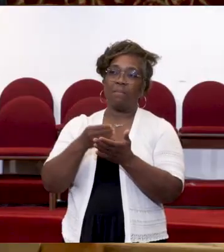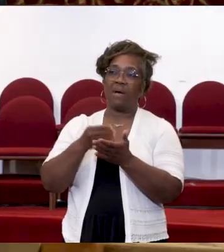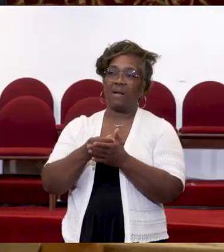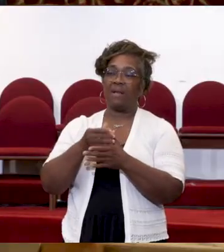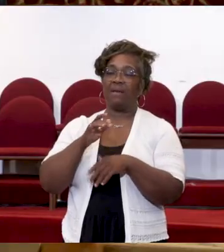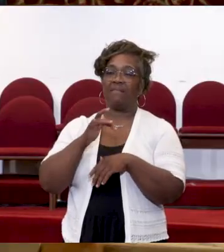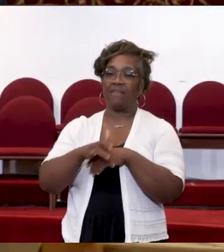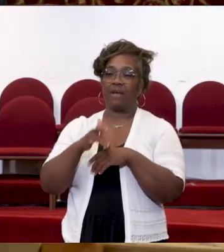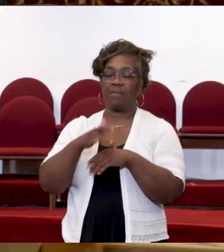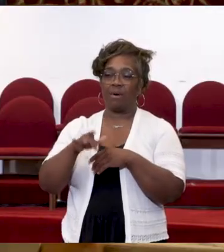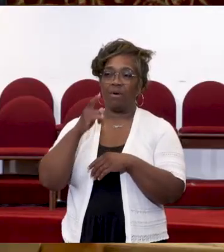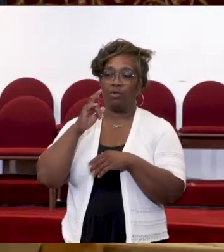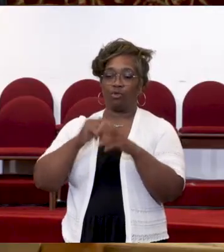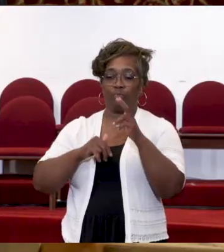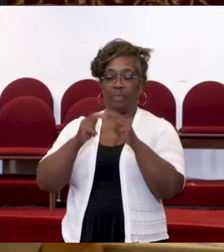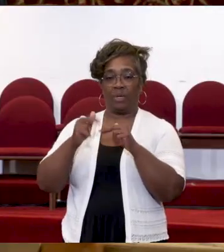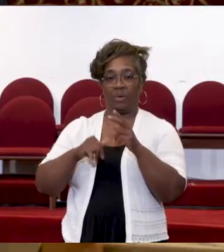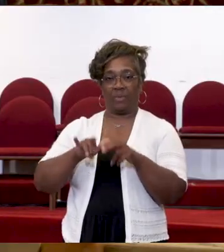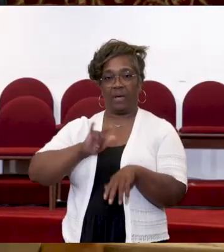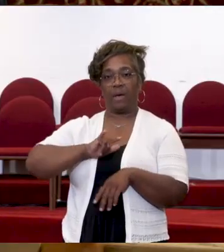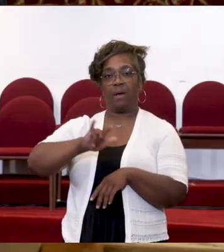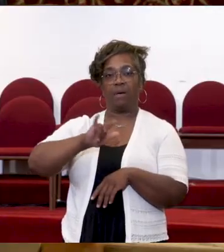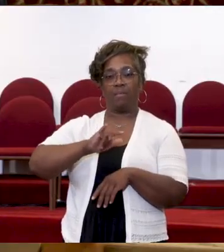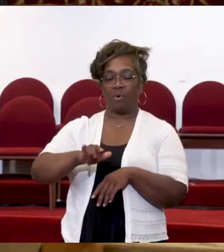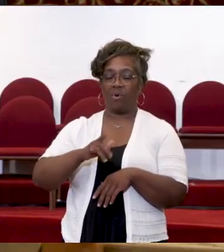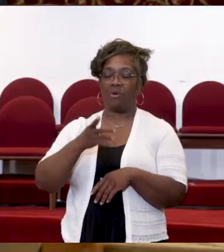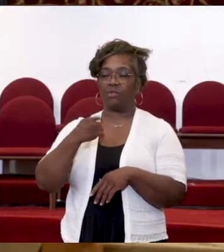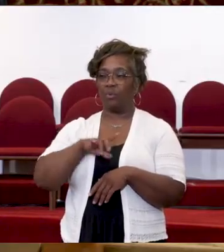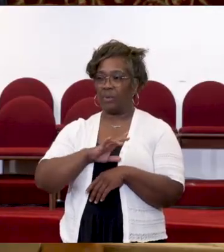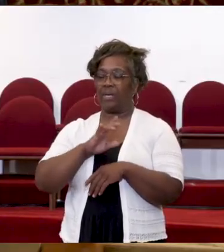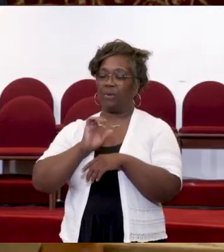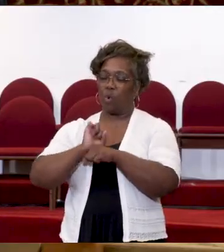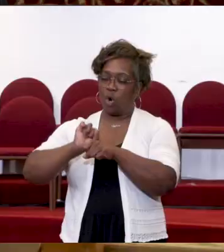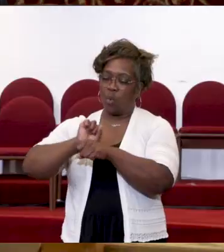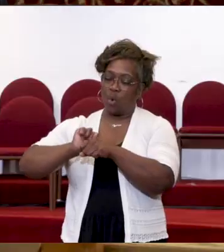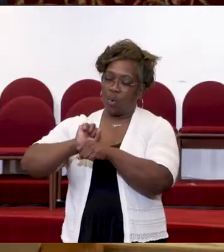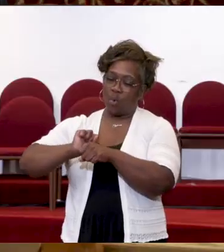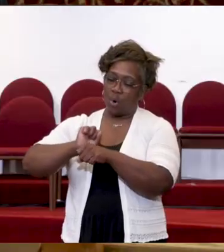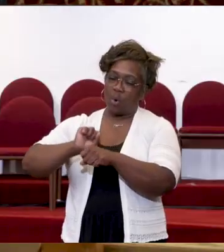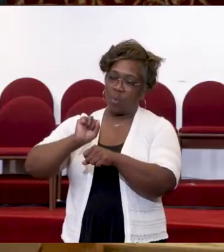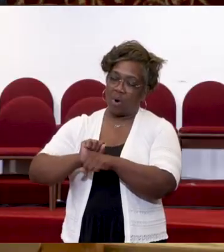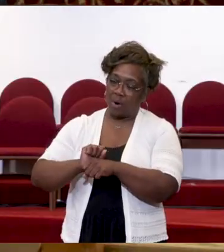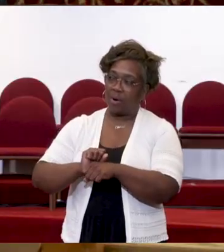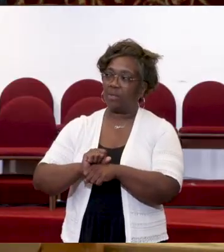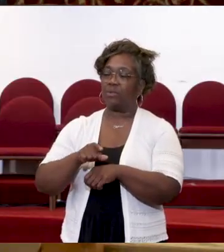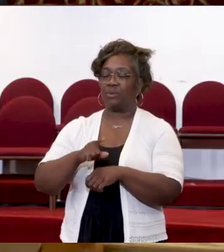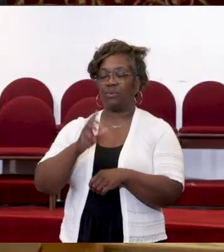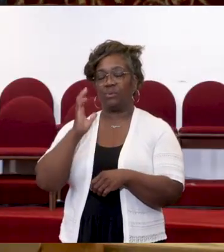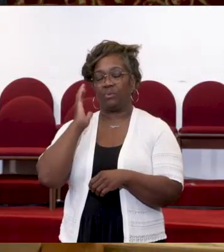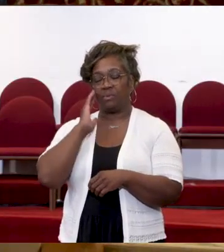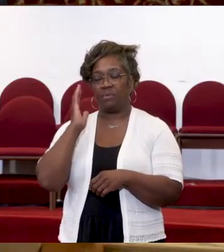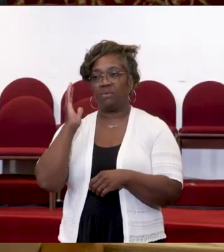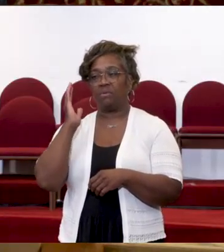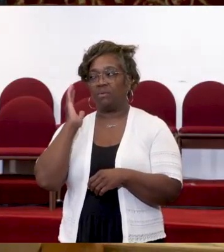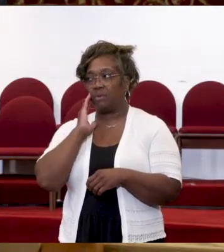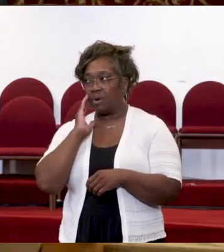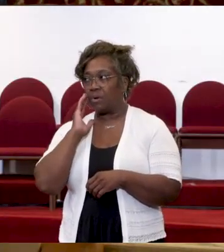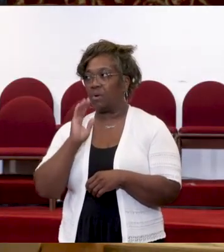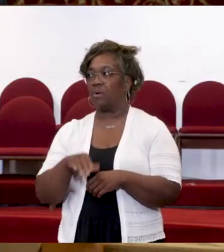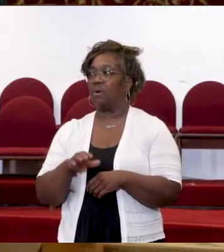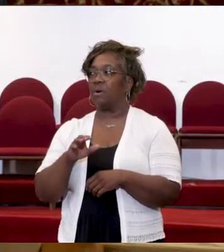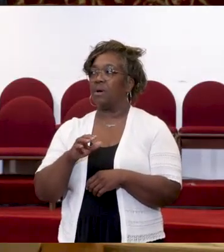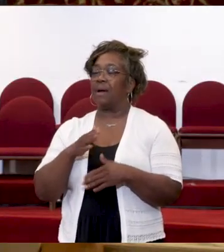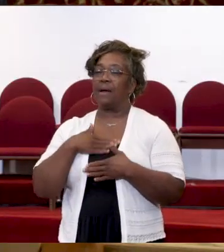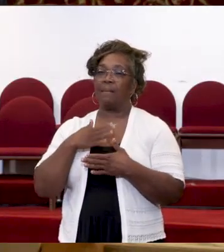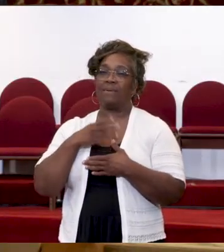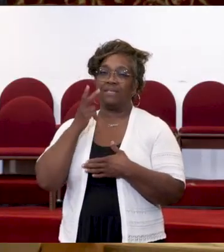airport. And we have gotten through the bureaucracy. And as you know, Ms. Kendall Walker, because you've been fighting for years, it is great to see that federal money